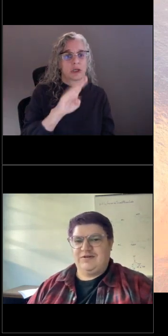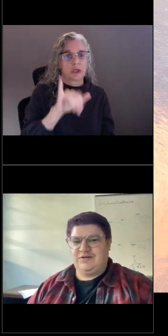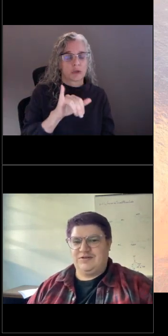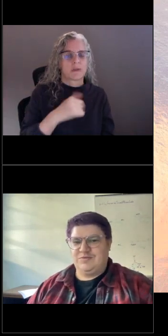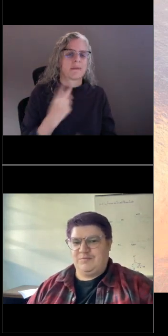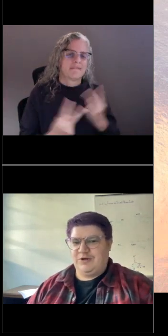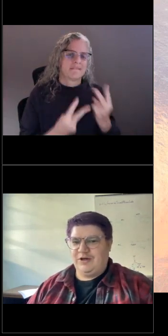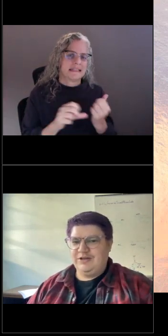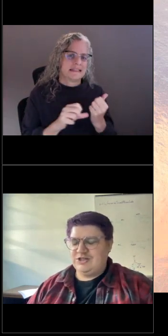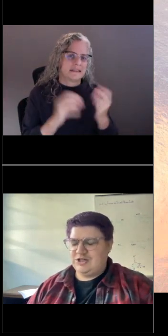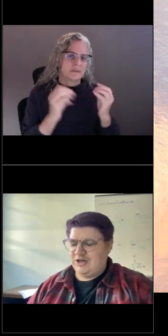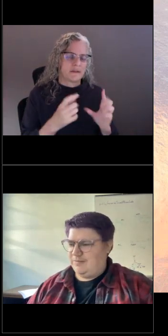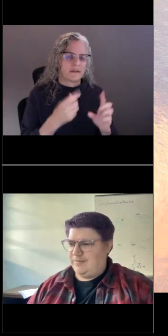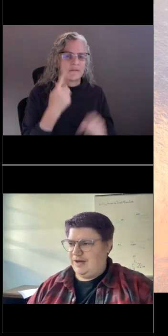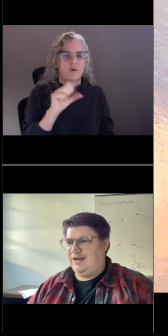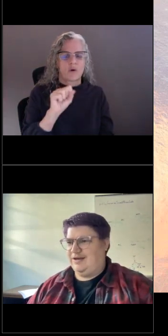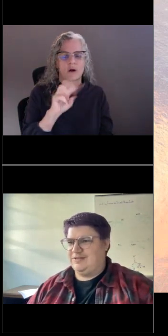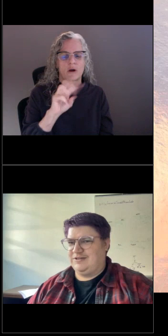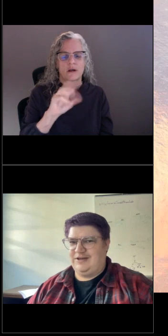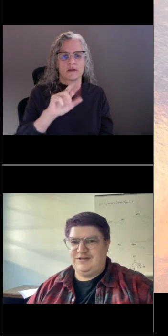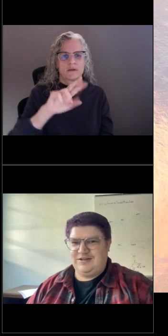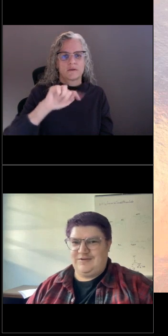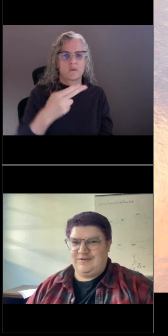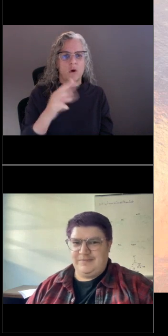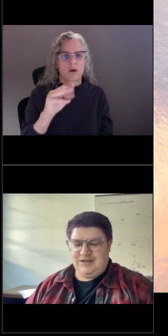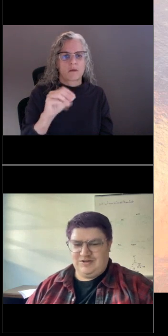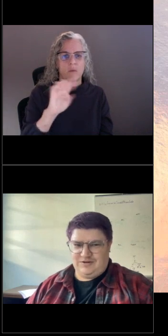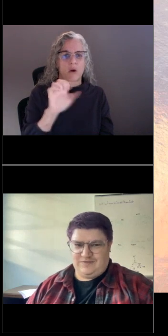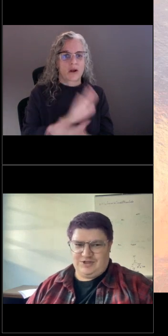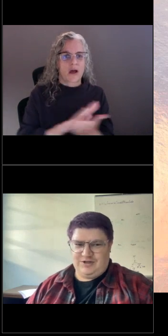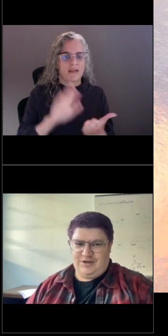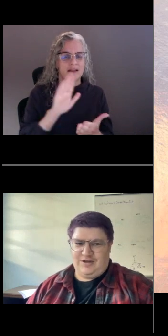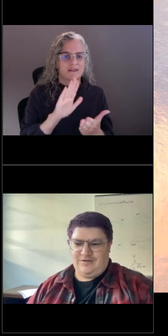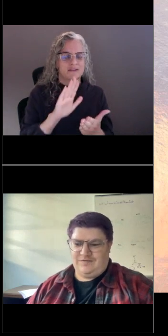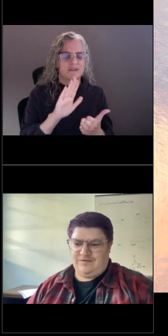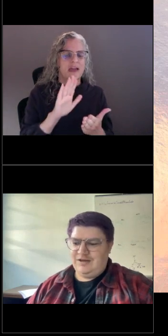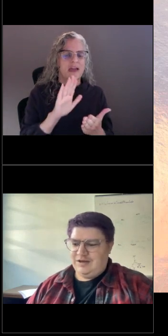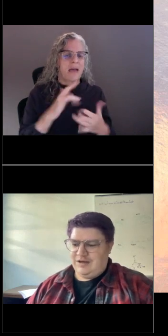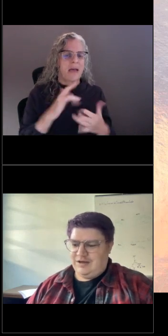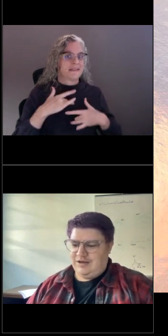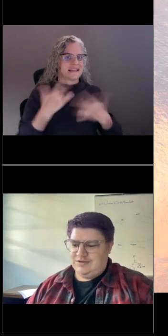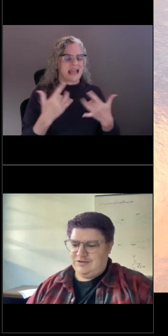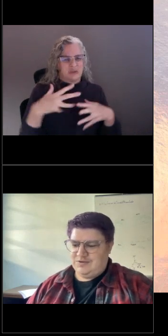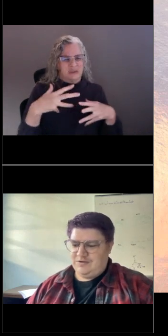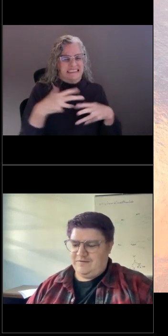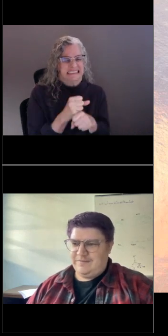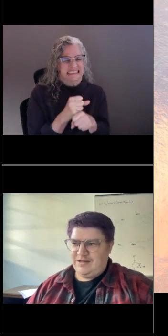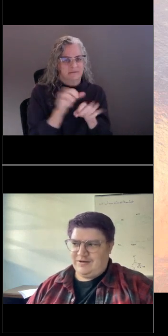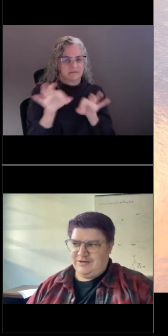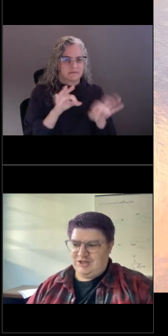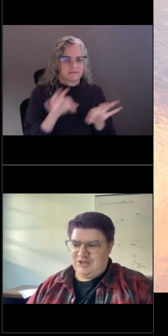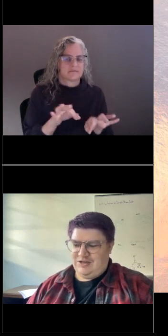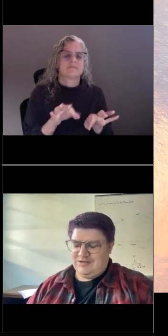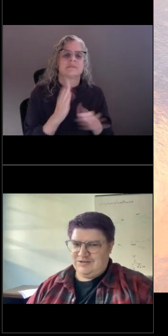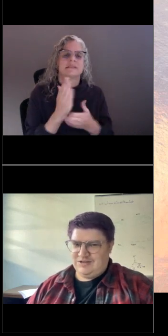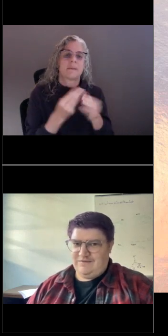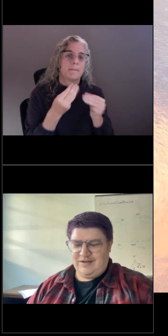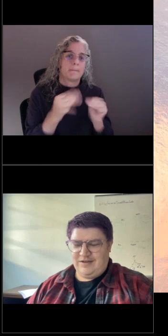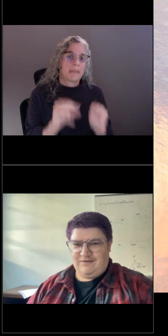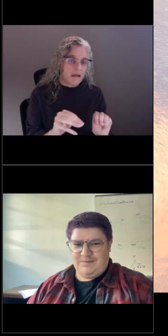assistant professor at Swarthmore College. I am delighted to give a miniature version of some sort of